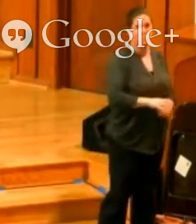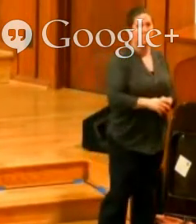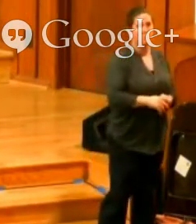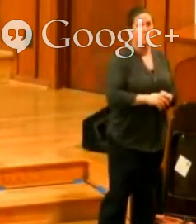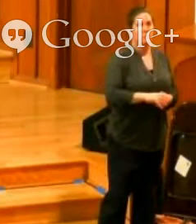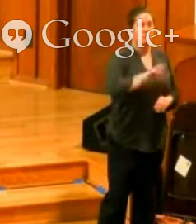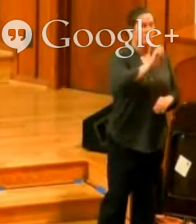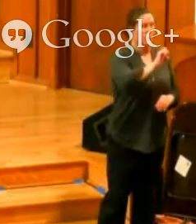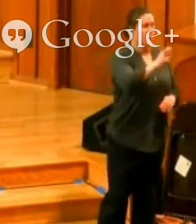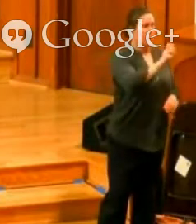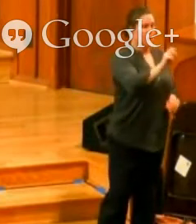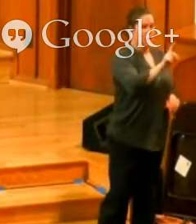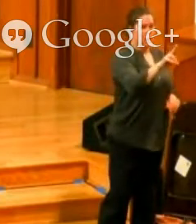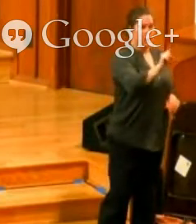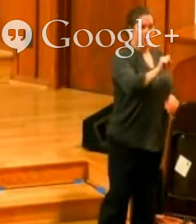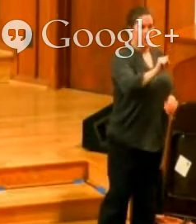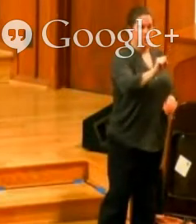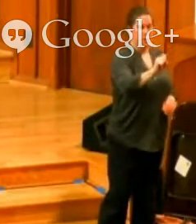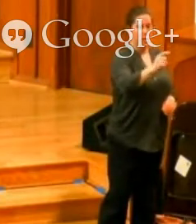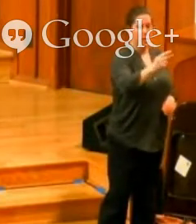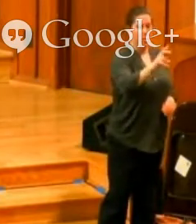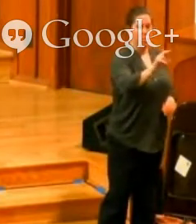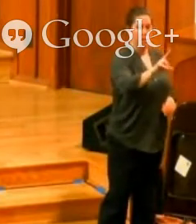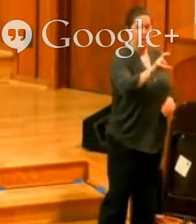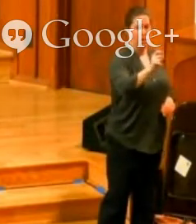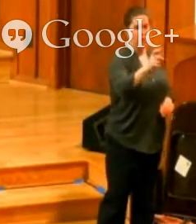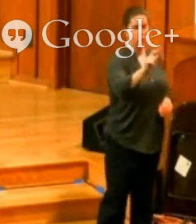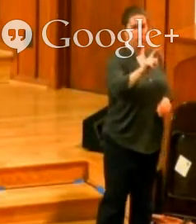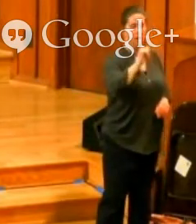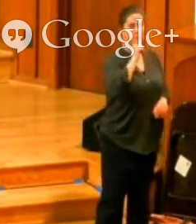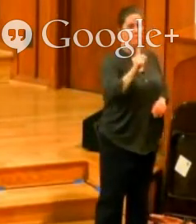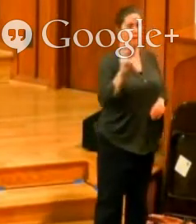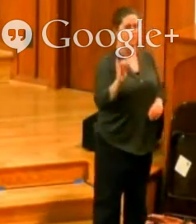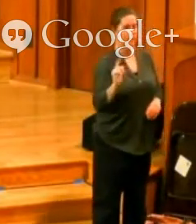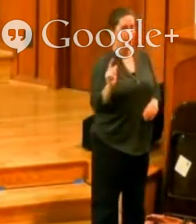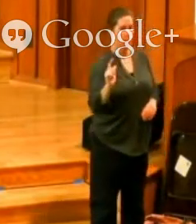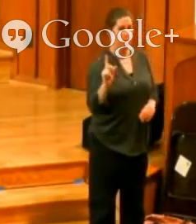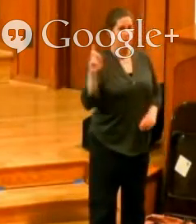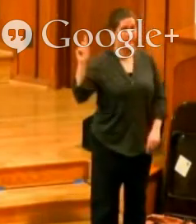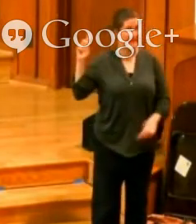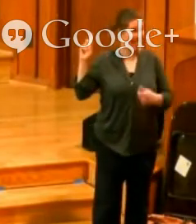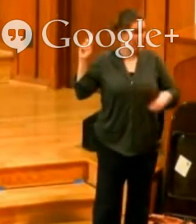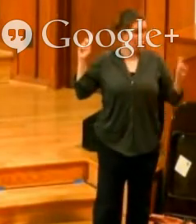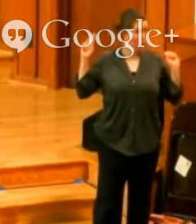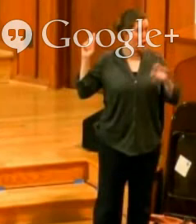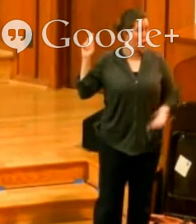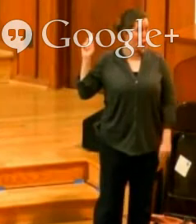chapter 20, verse 13? It says, thou shalt not kill. Does this commandment liberate us?